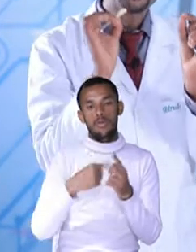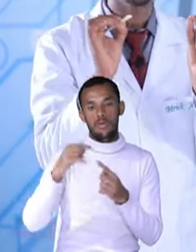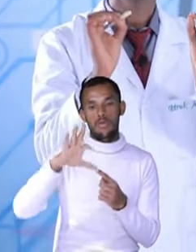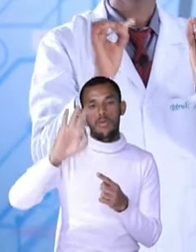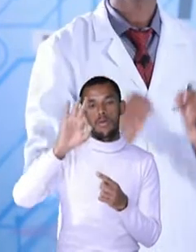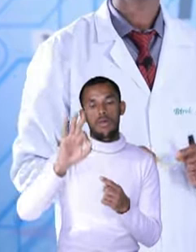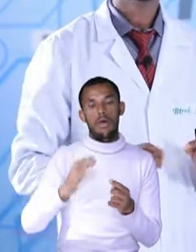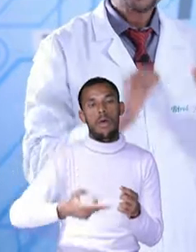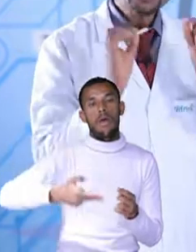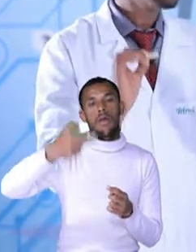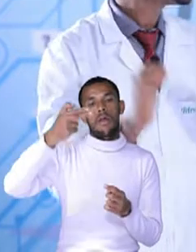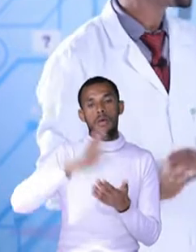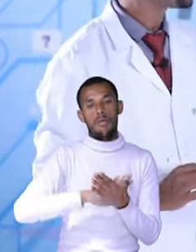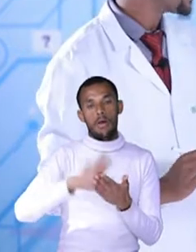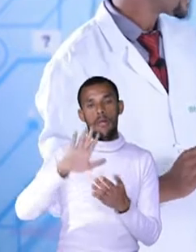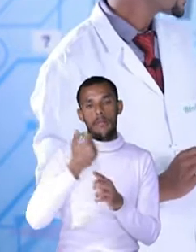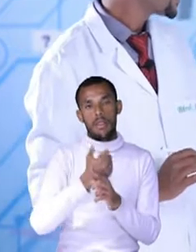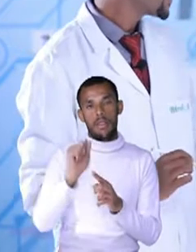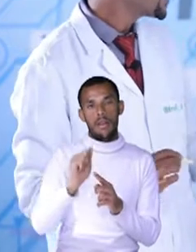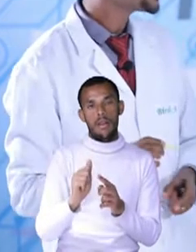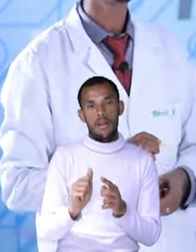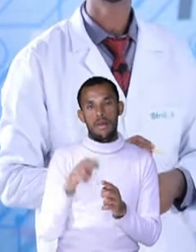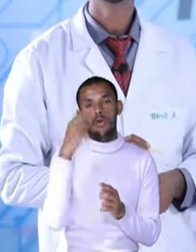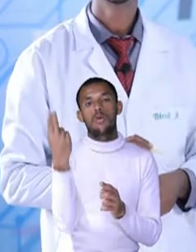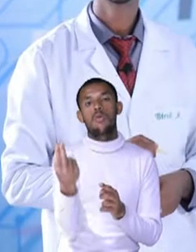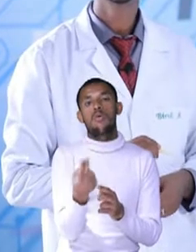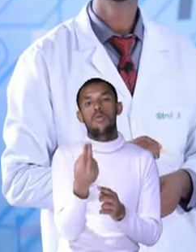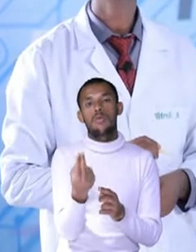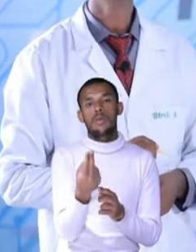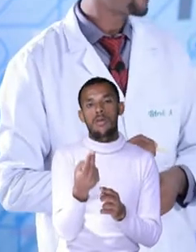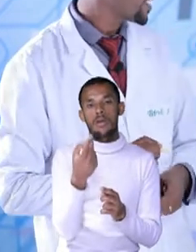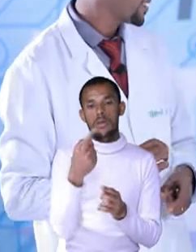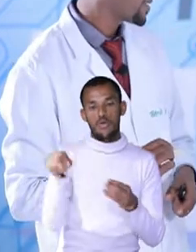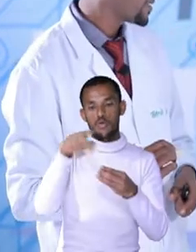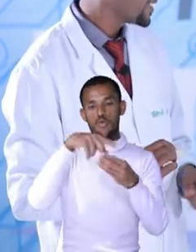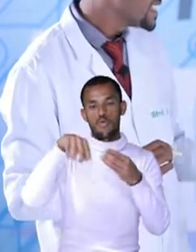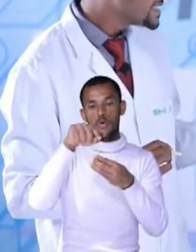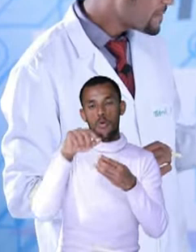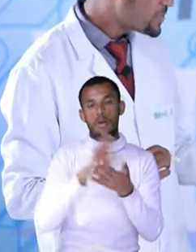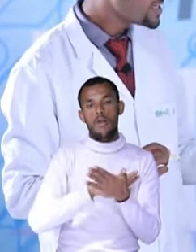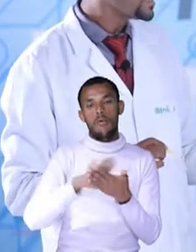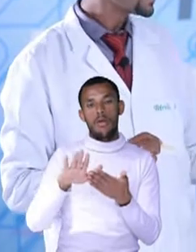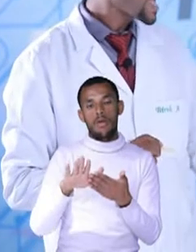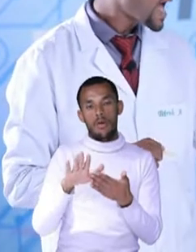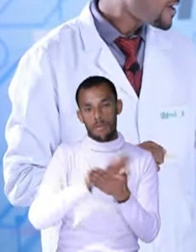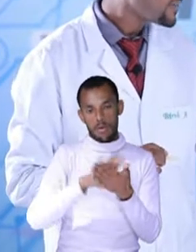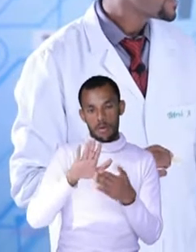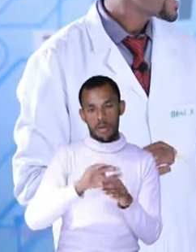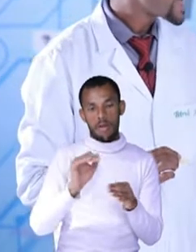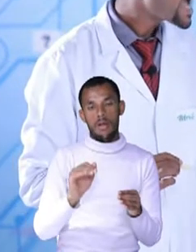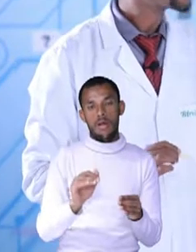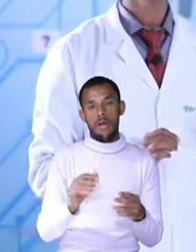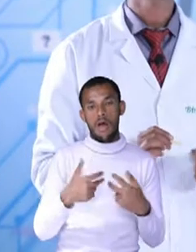get highly purified metals uses zone refining. The impurities